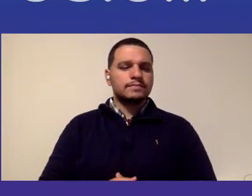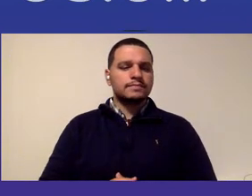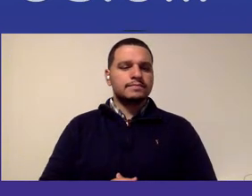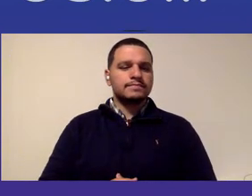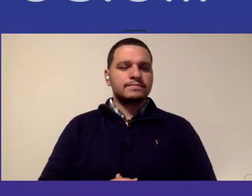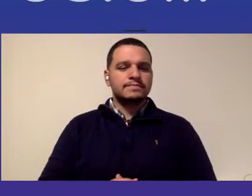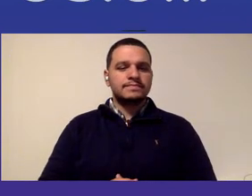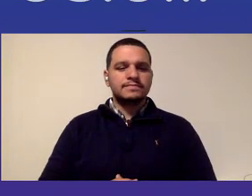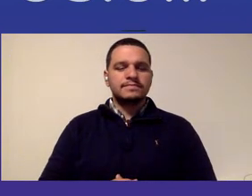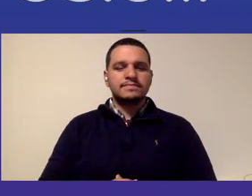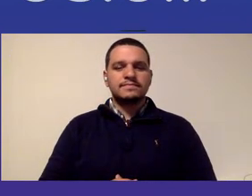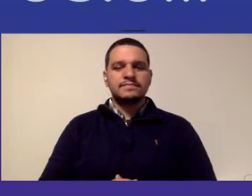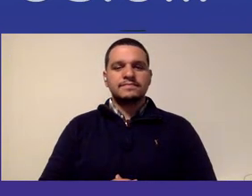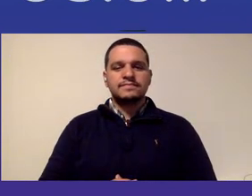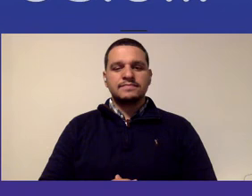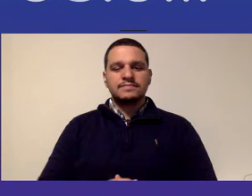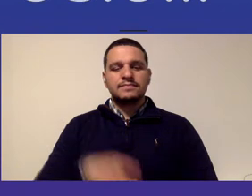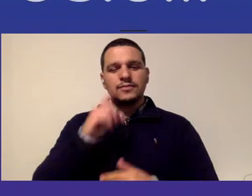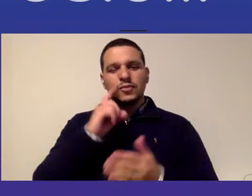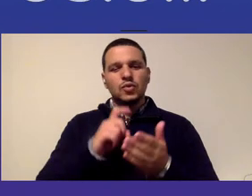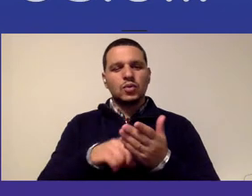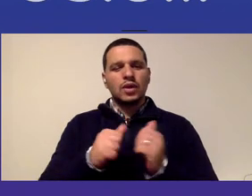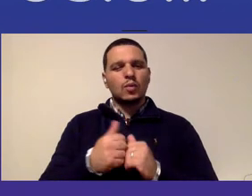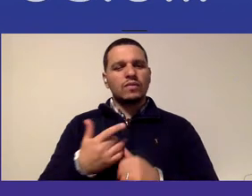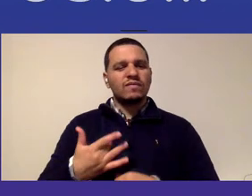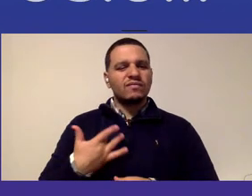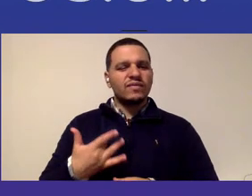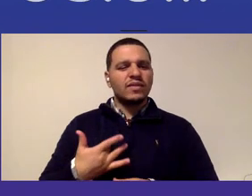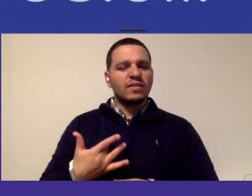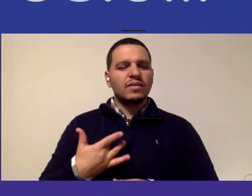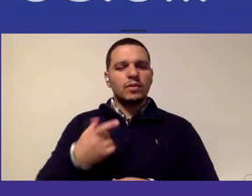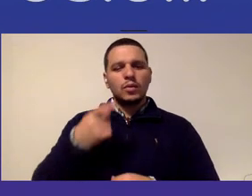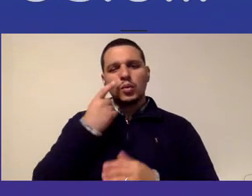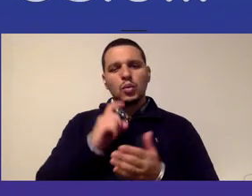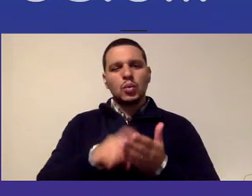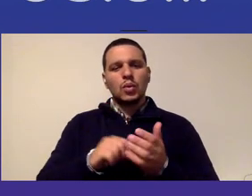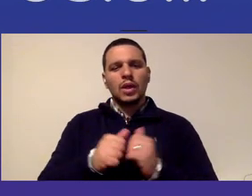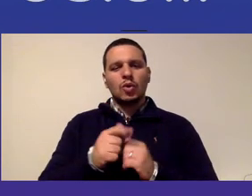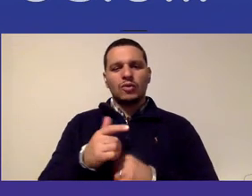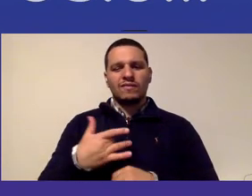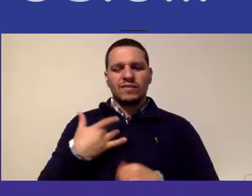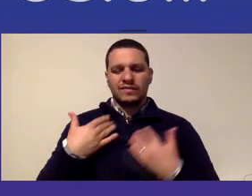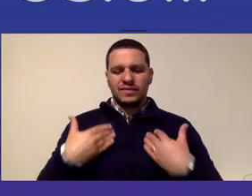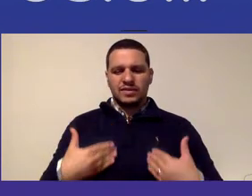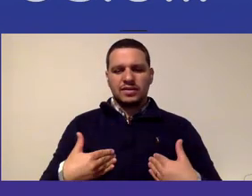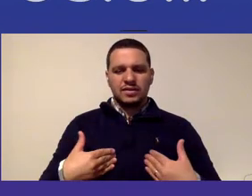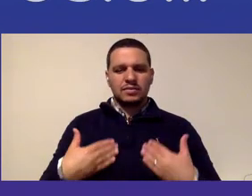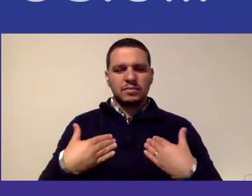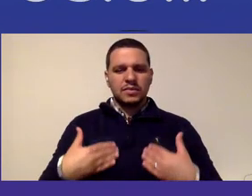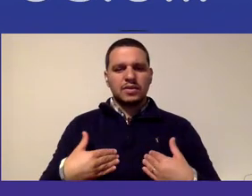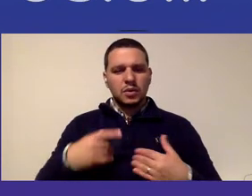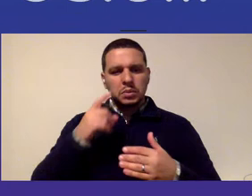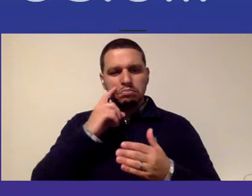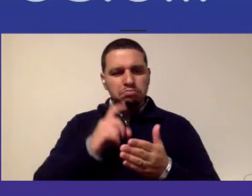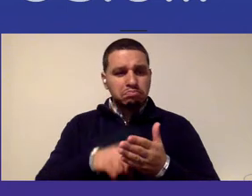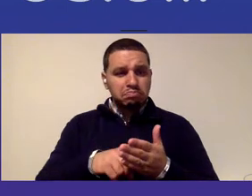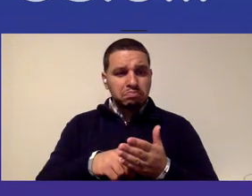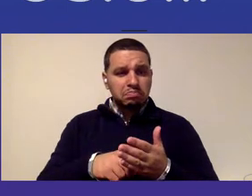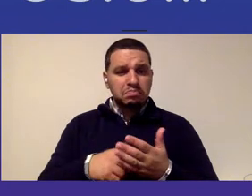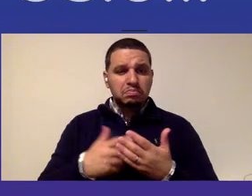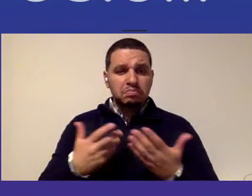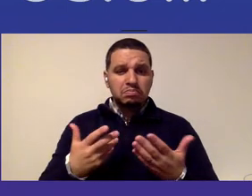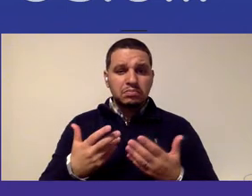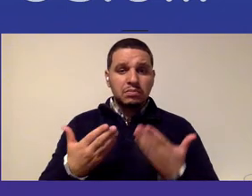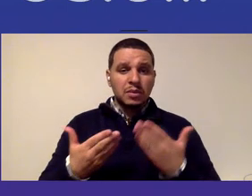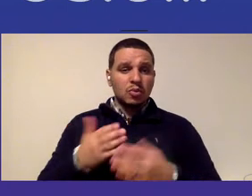And just noticing how you're feeling, noticing how you're feeling in your physical body, noticing maybe